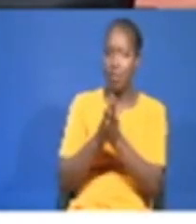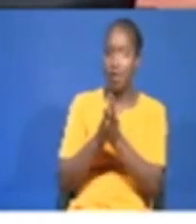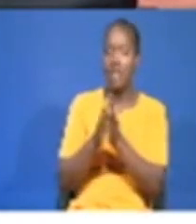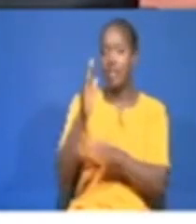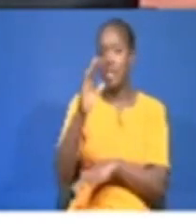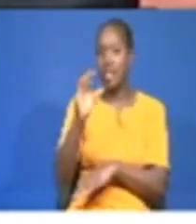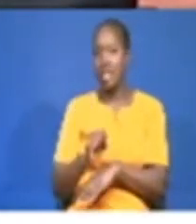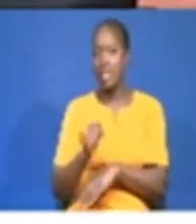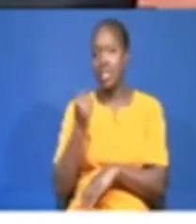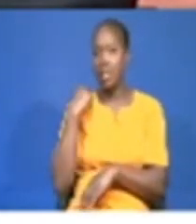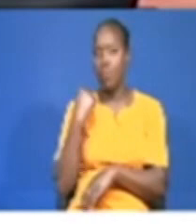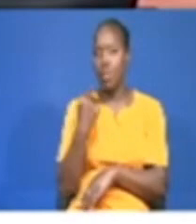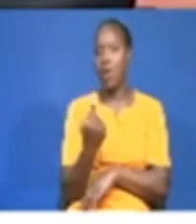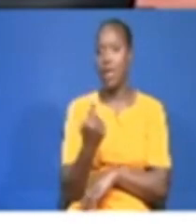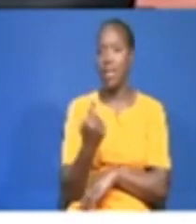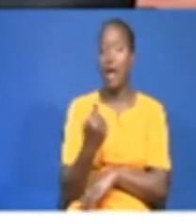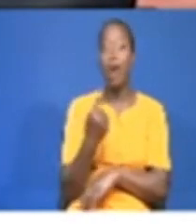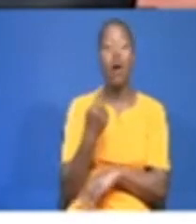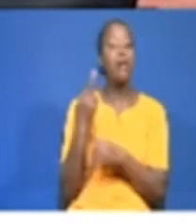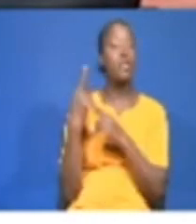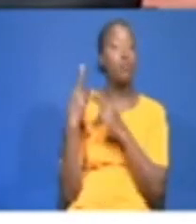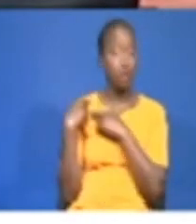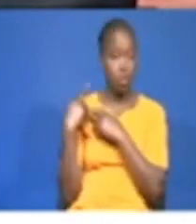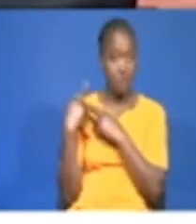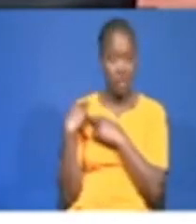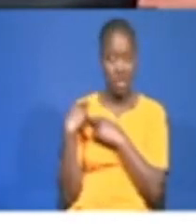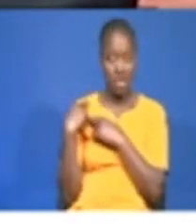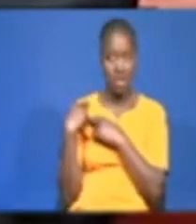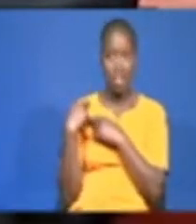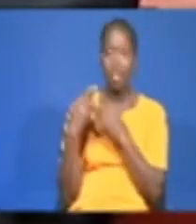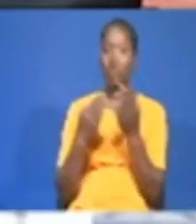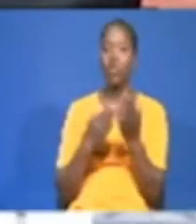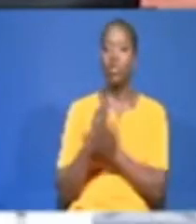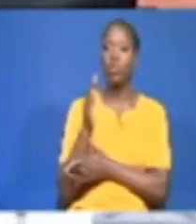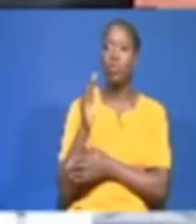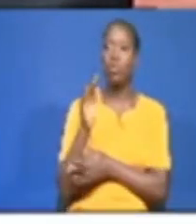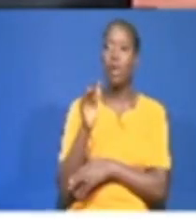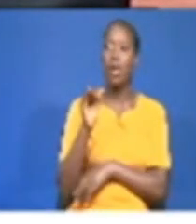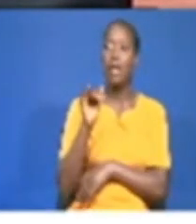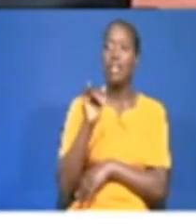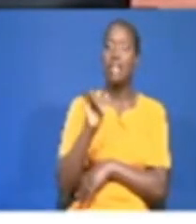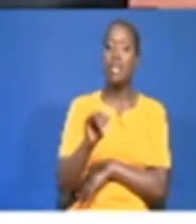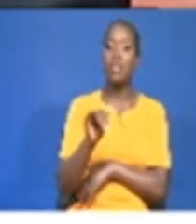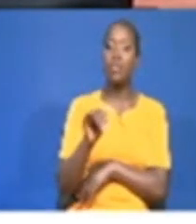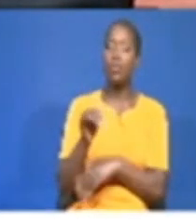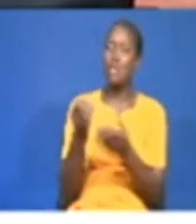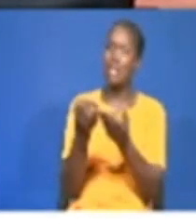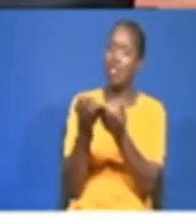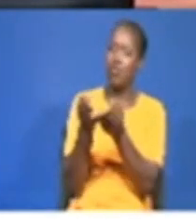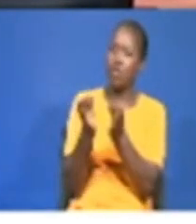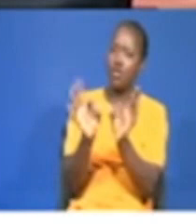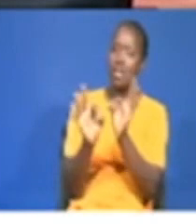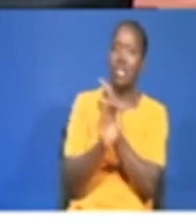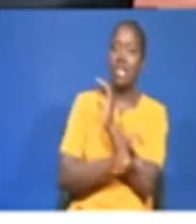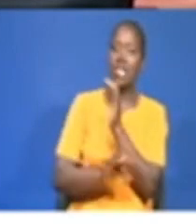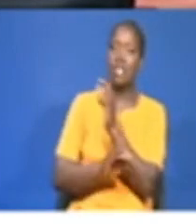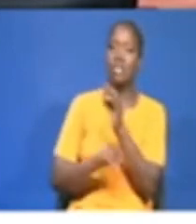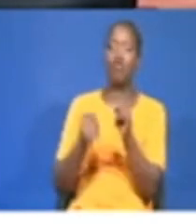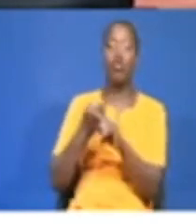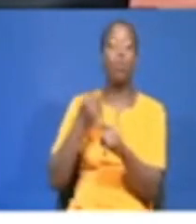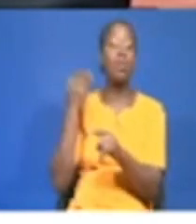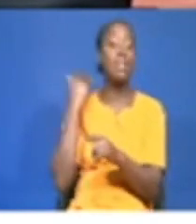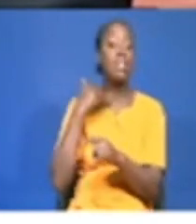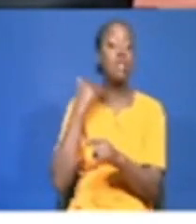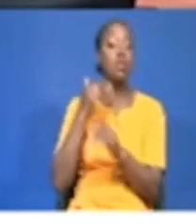one assignment is to ensure we set free this country from criminals,